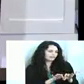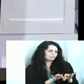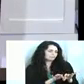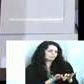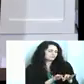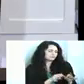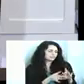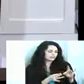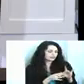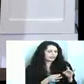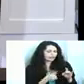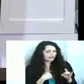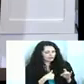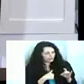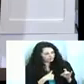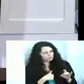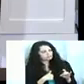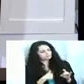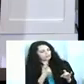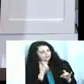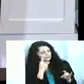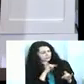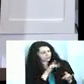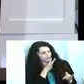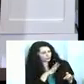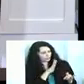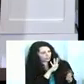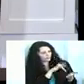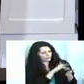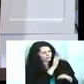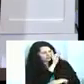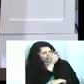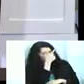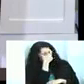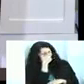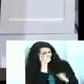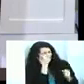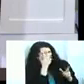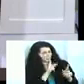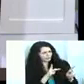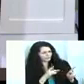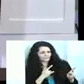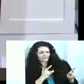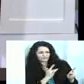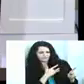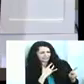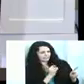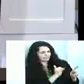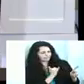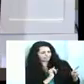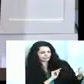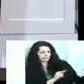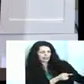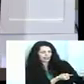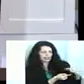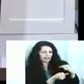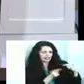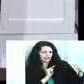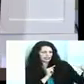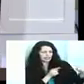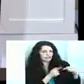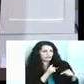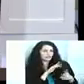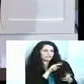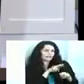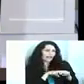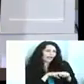can identify with this woman at the middle of the day because many of us have felt the pain of this woman. And she sat there in the middle